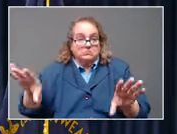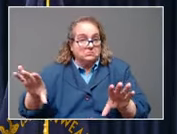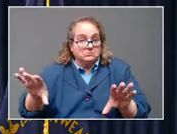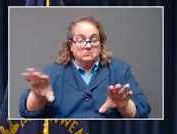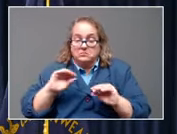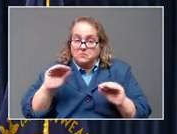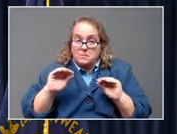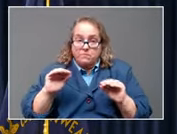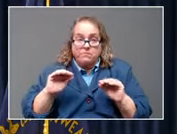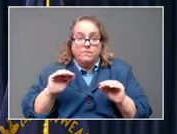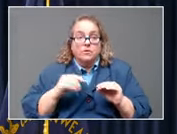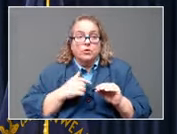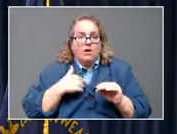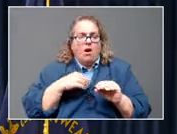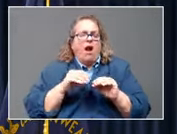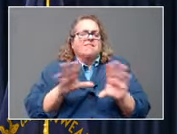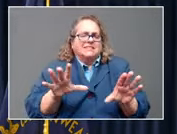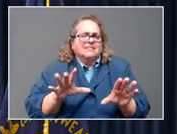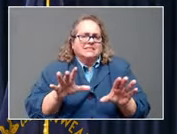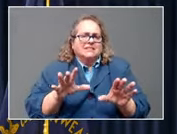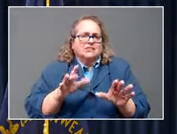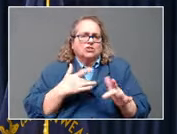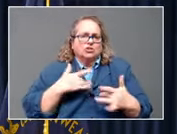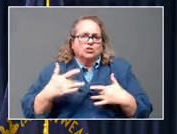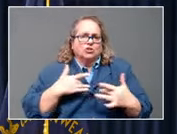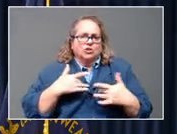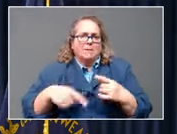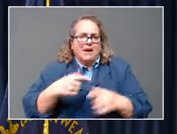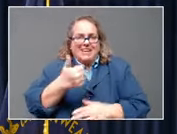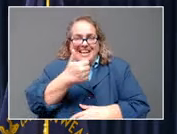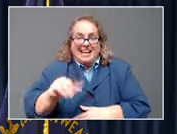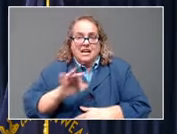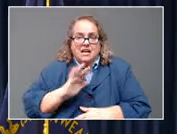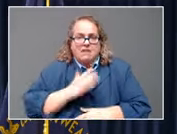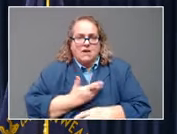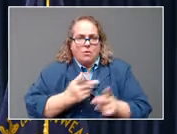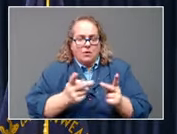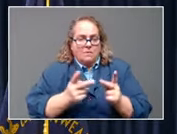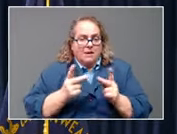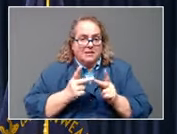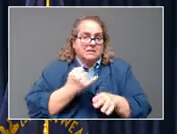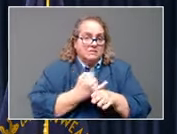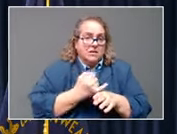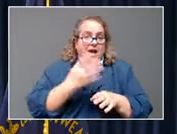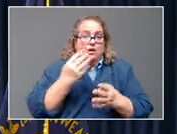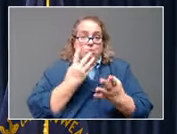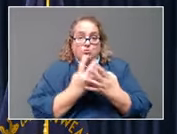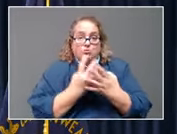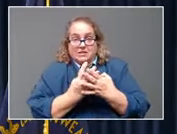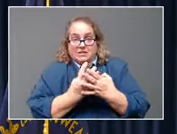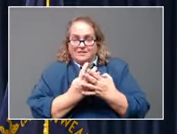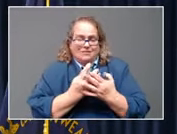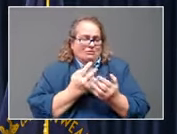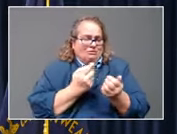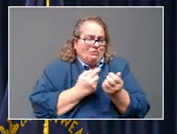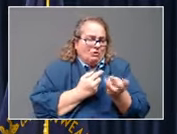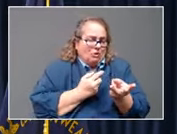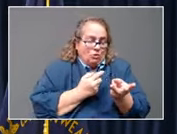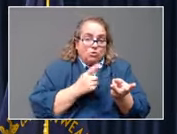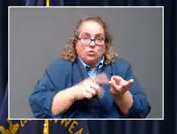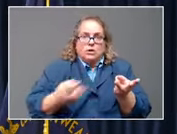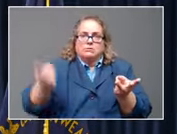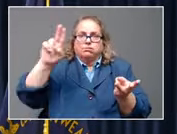We're obviously concerned about any of our facilities, and certainly the prisons went from just a handful of cases